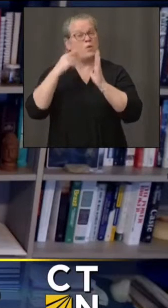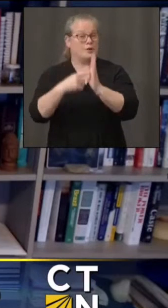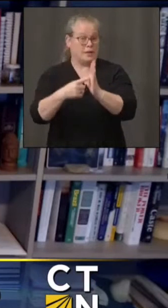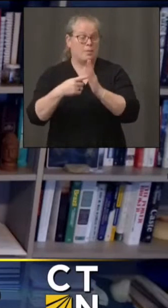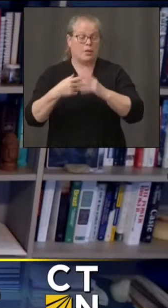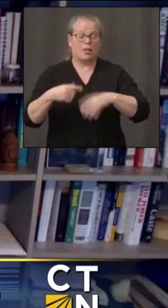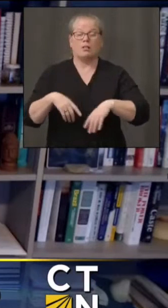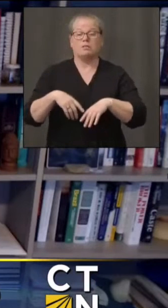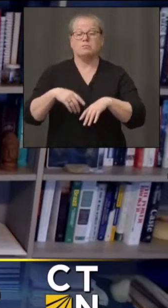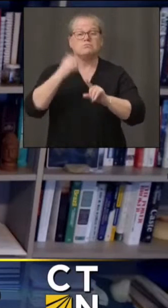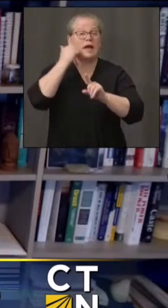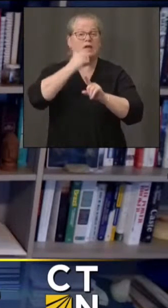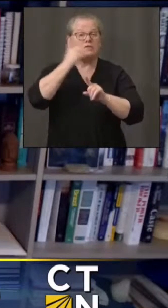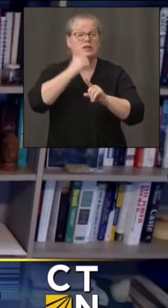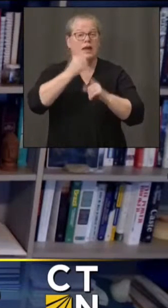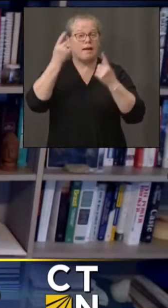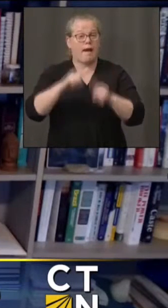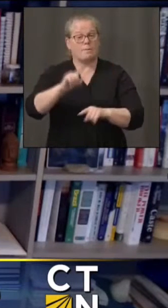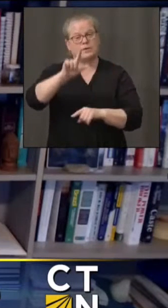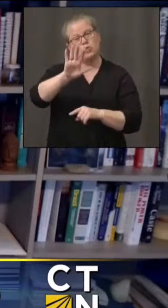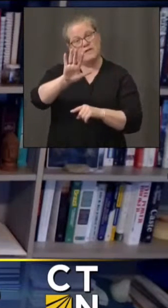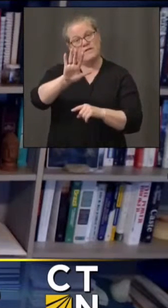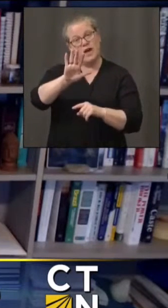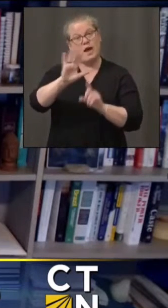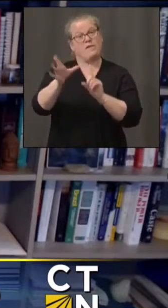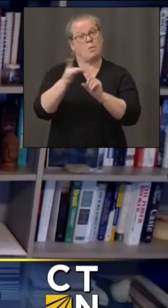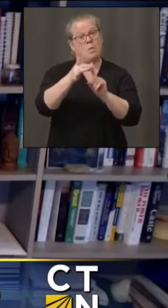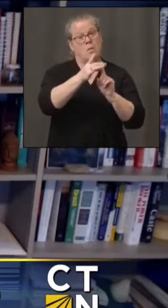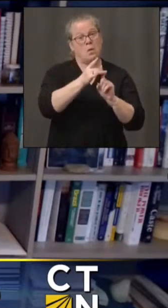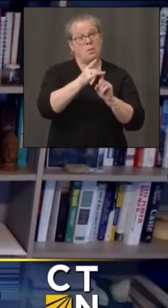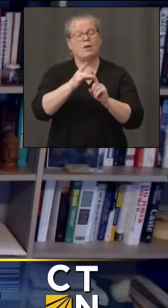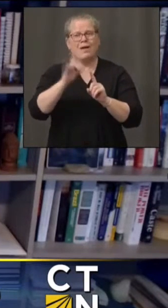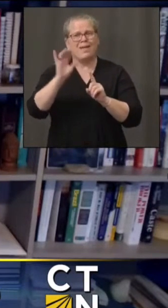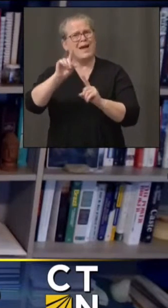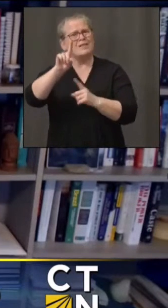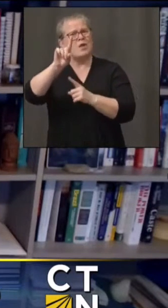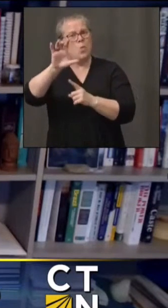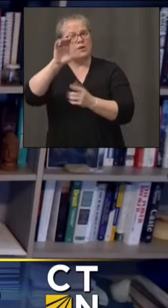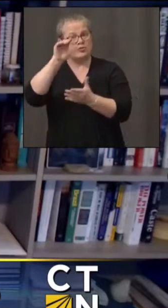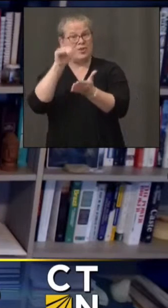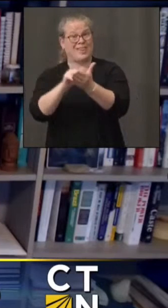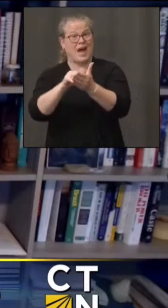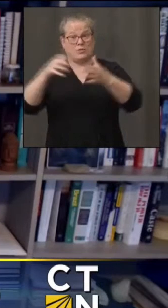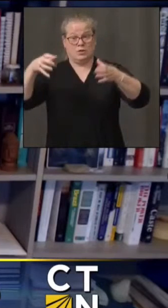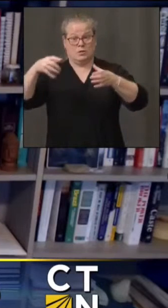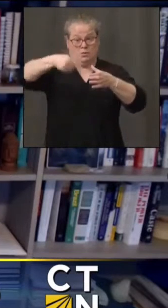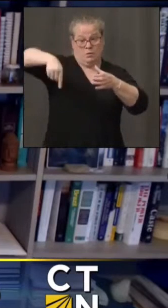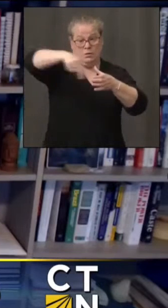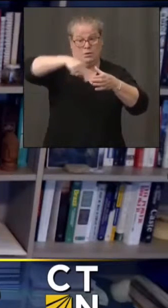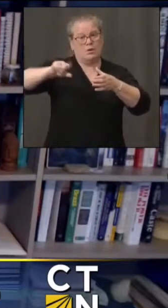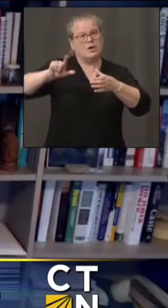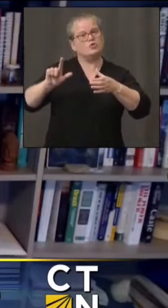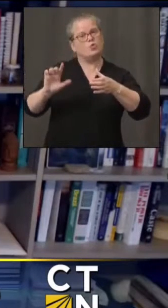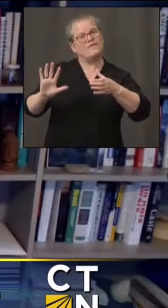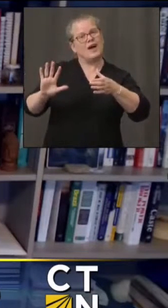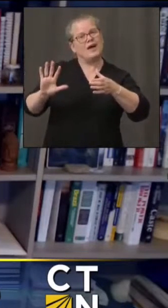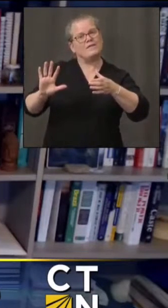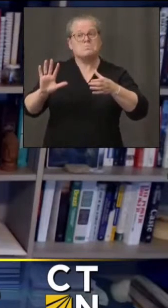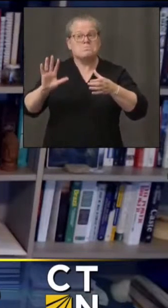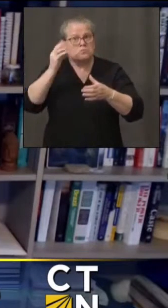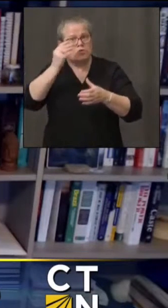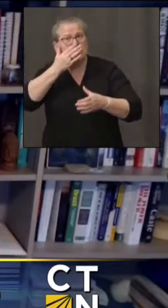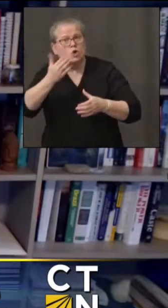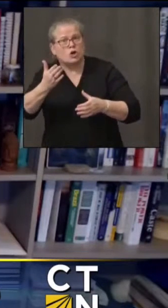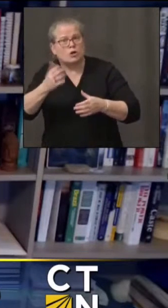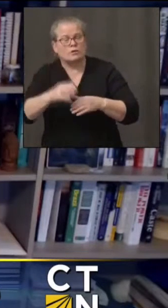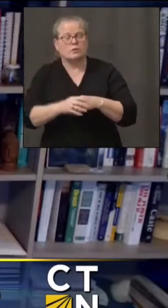25 per 100,000 is actually a pretty good one. If we take a look at states like North Dakota, South Dakota, Wisconsin, which are